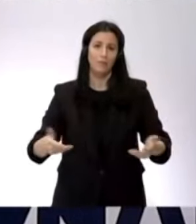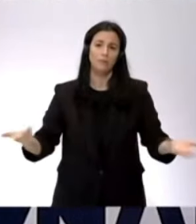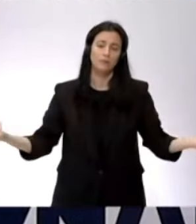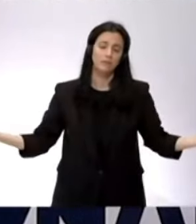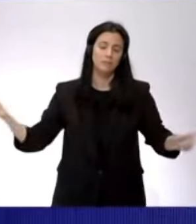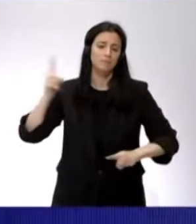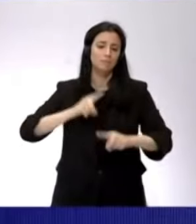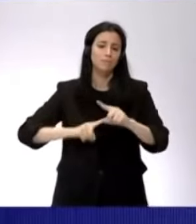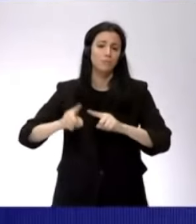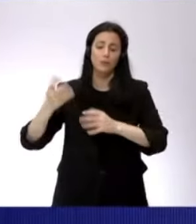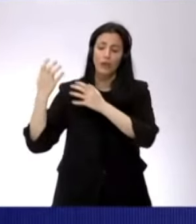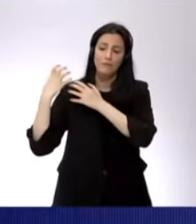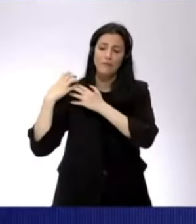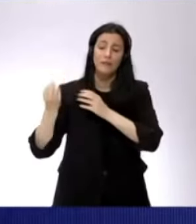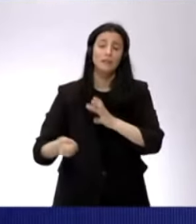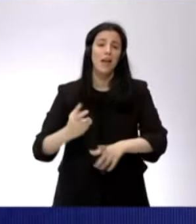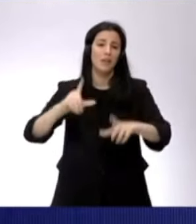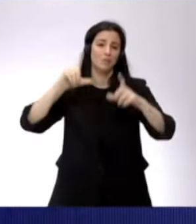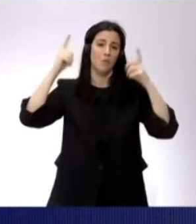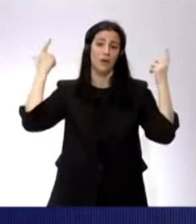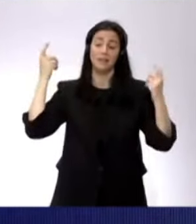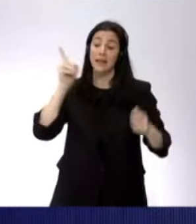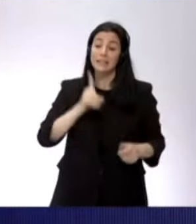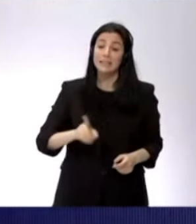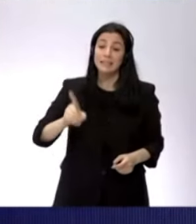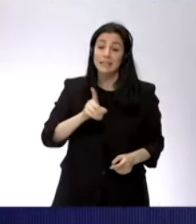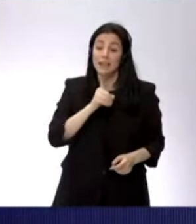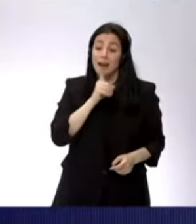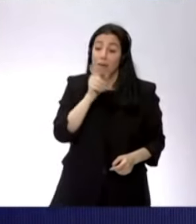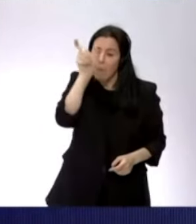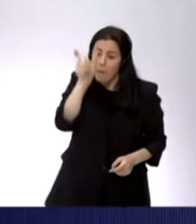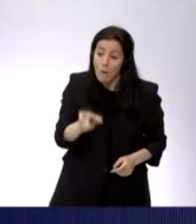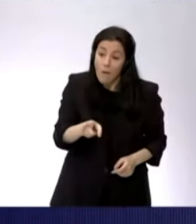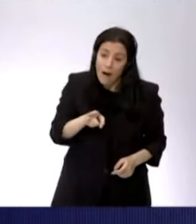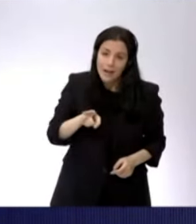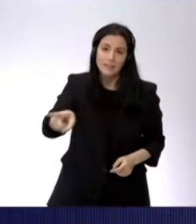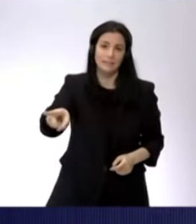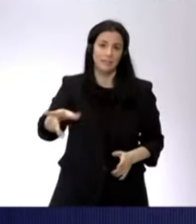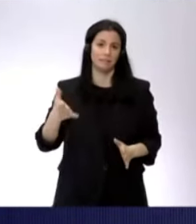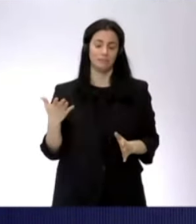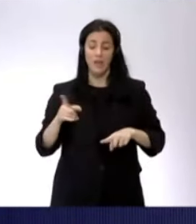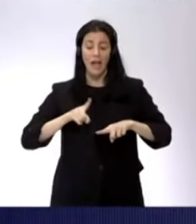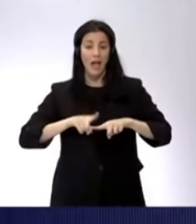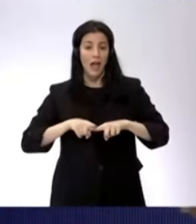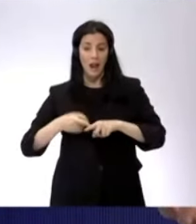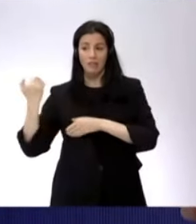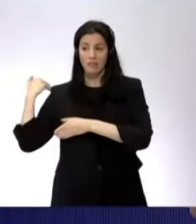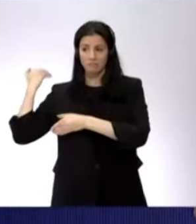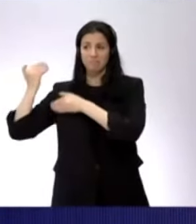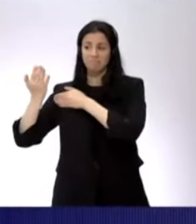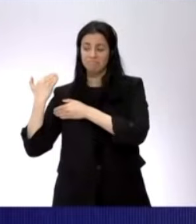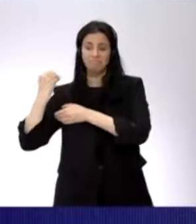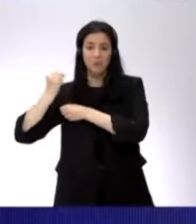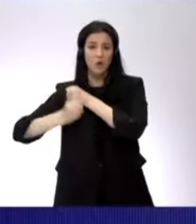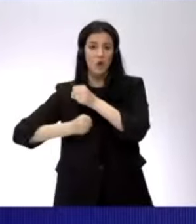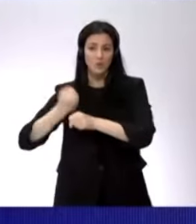all, Greece's story in the last years is a story of amazing recovery